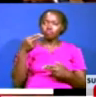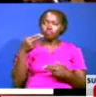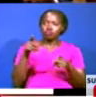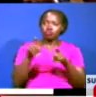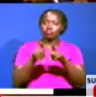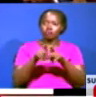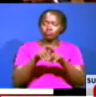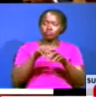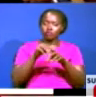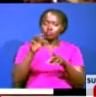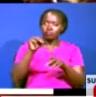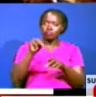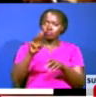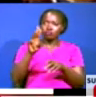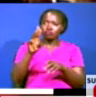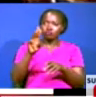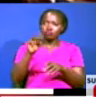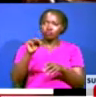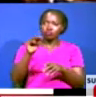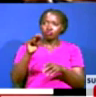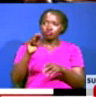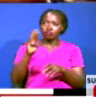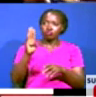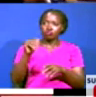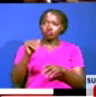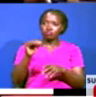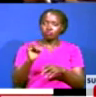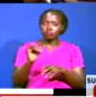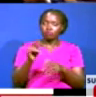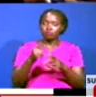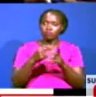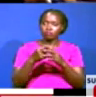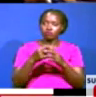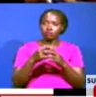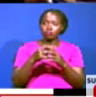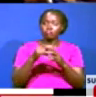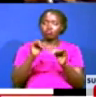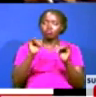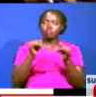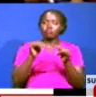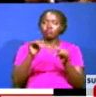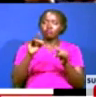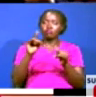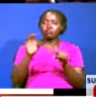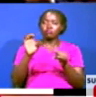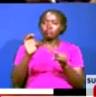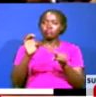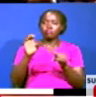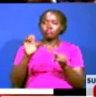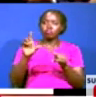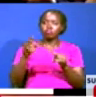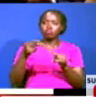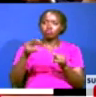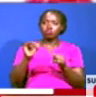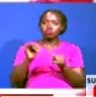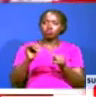Mumbai. We're looking forward from Mumbai to move on to New Delhi, and we